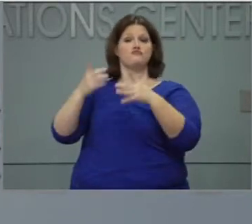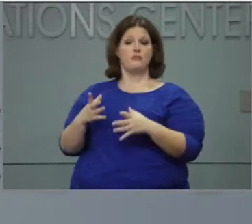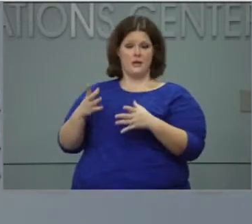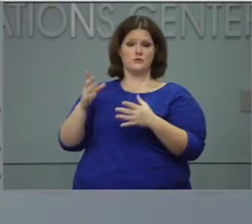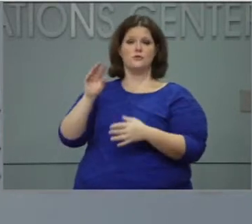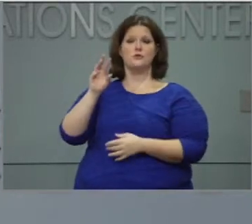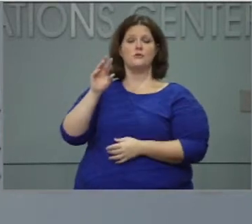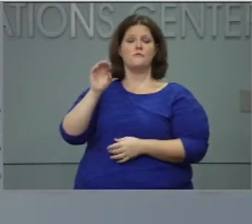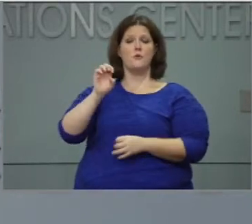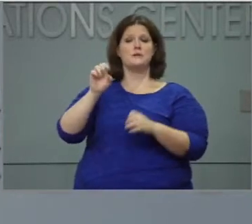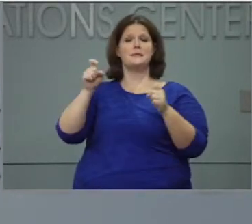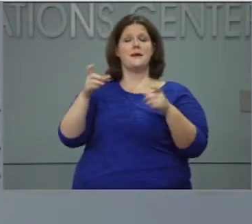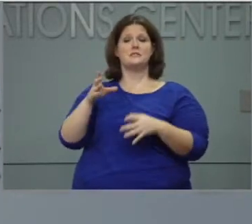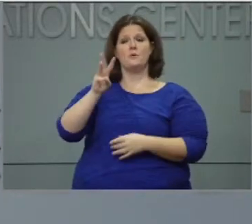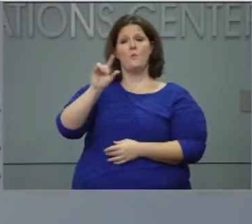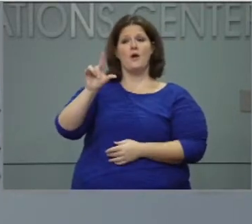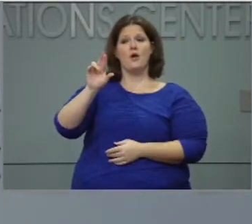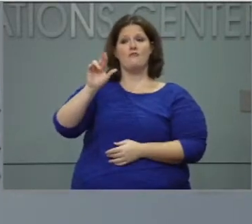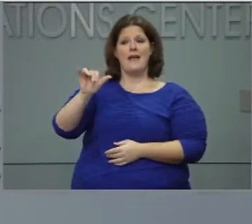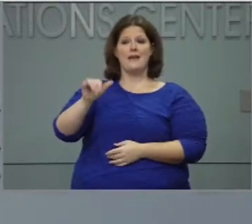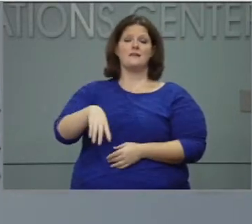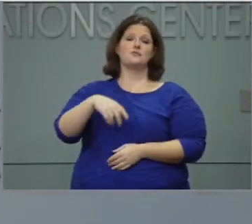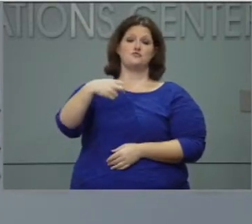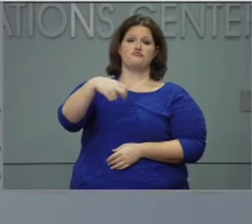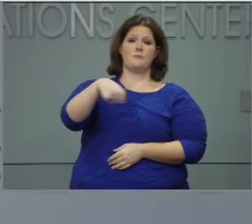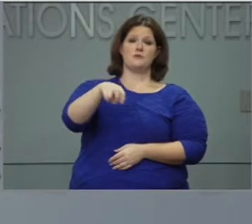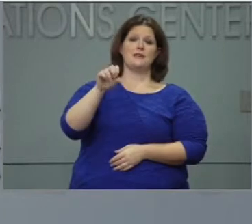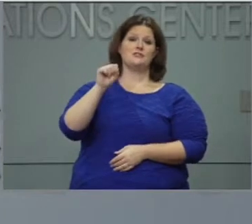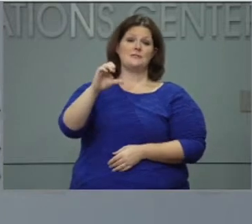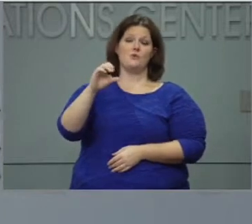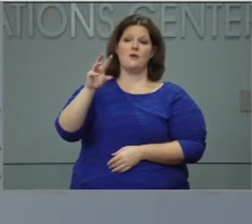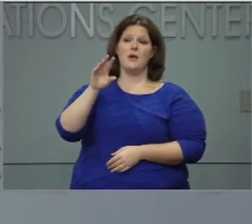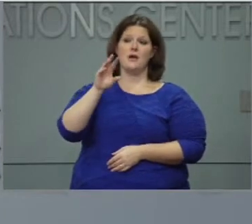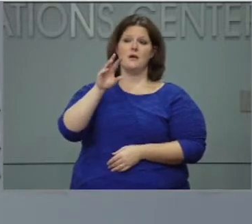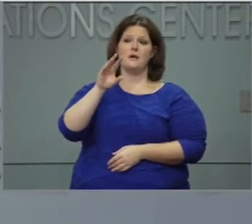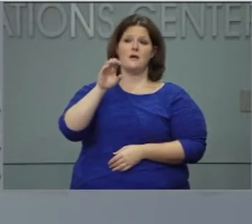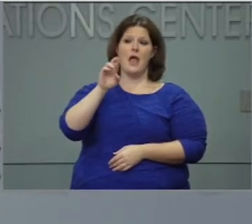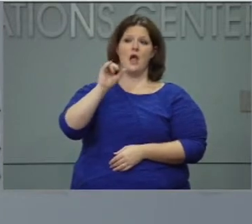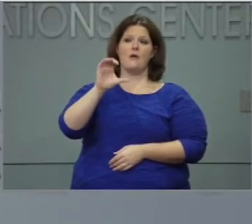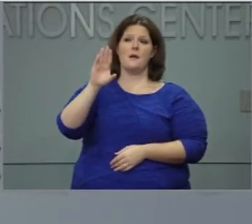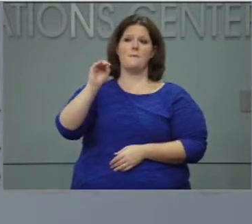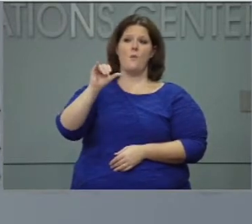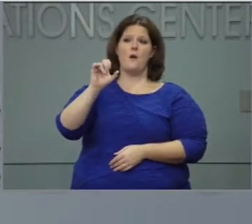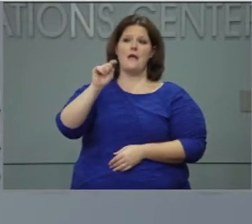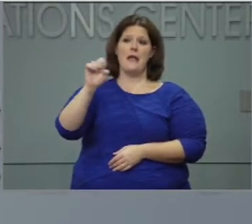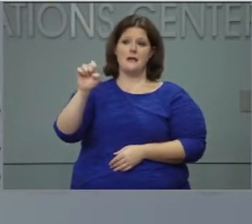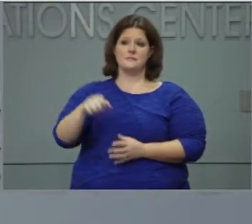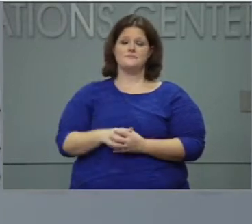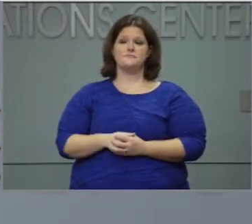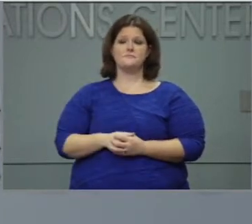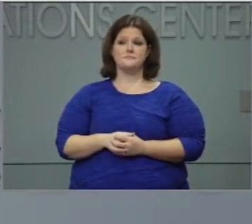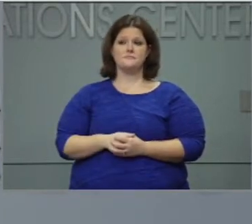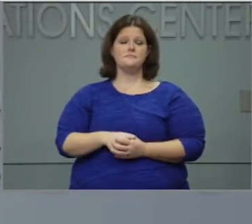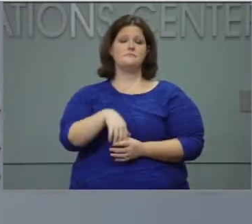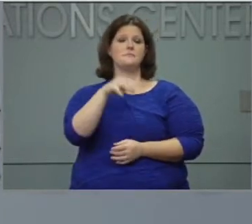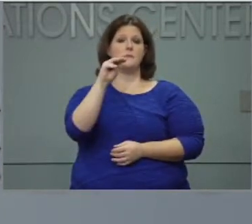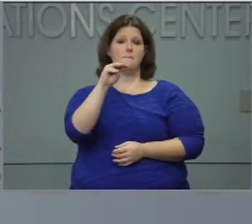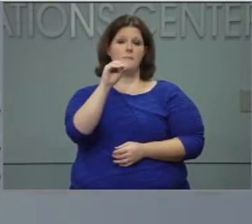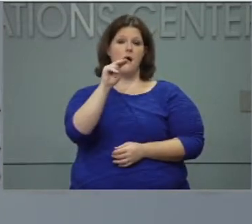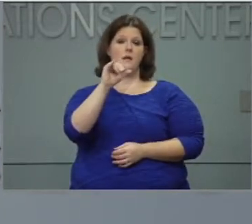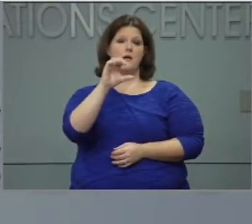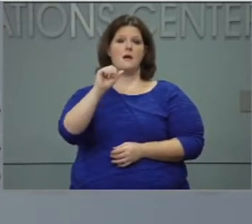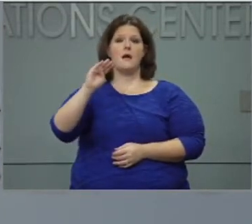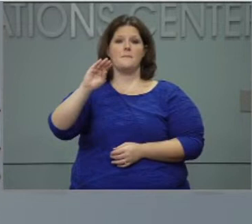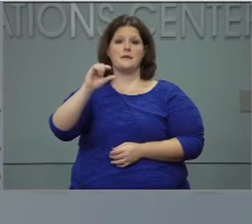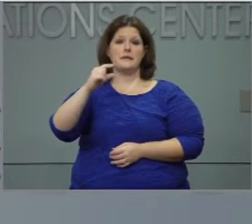Department of Transportation Secretary, Eric Boyette, along with Dr. Cohen, our Secretary of Department of Health and Human Services. Monica McGee and